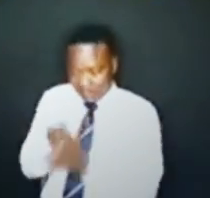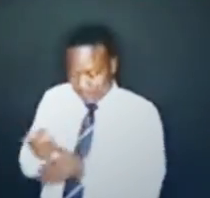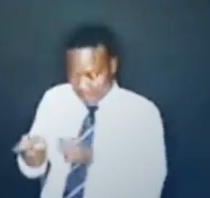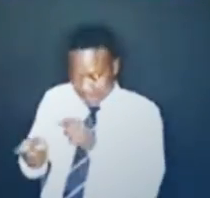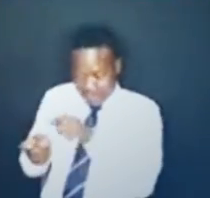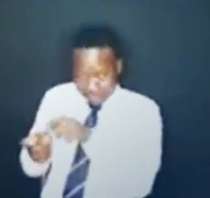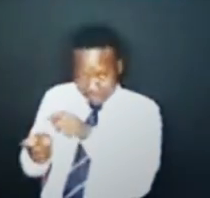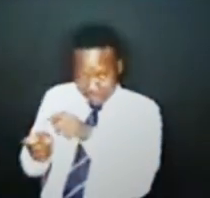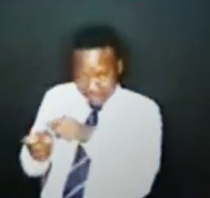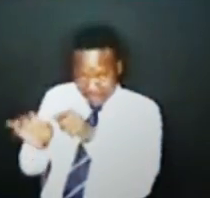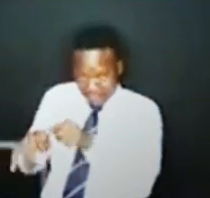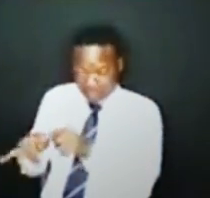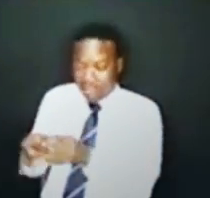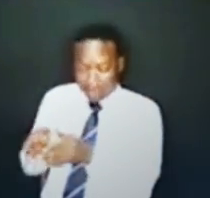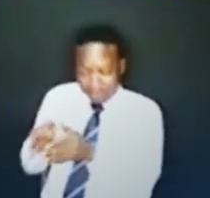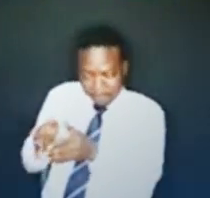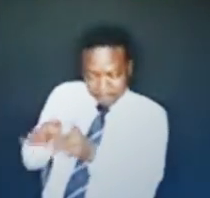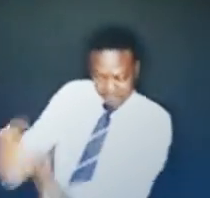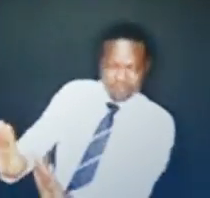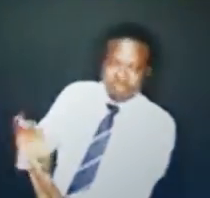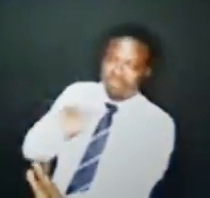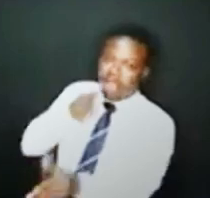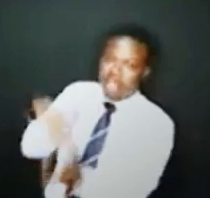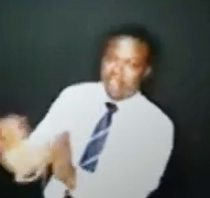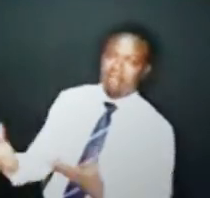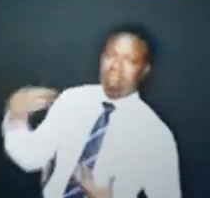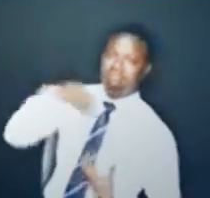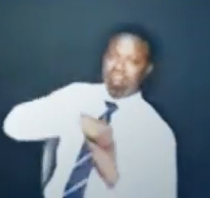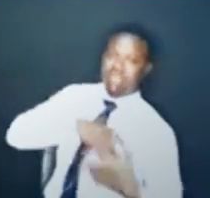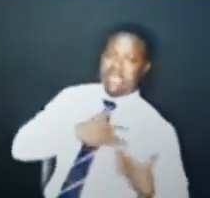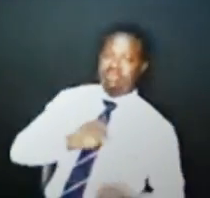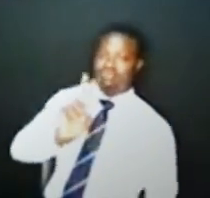your heart. Now,